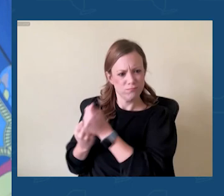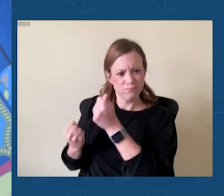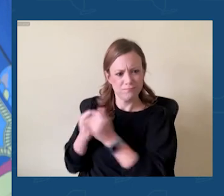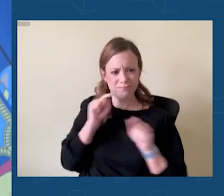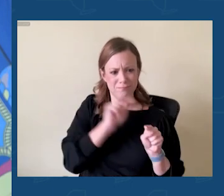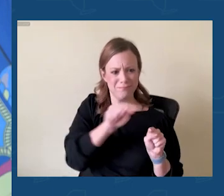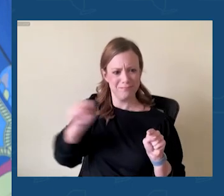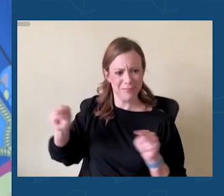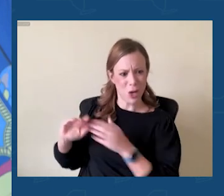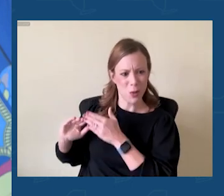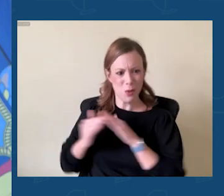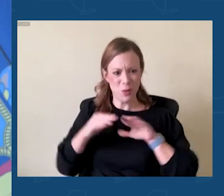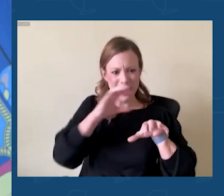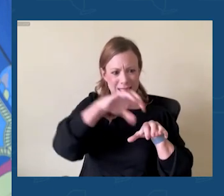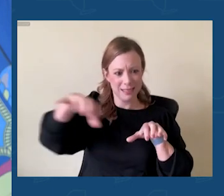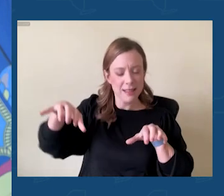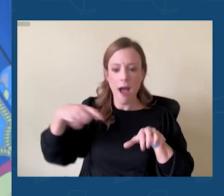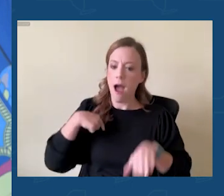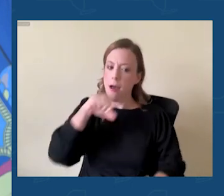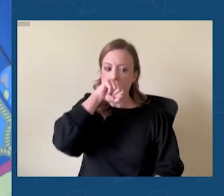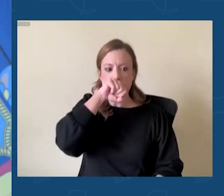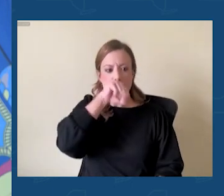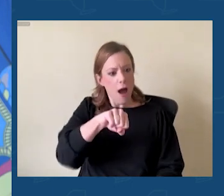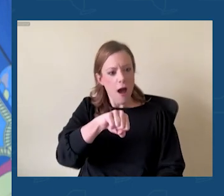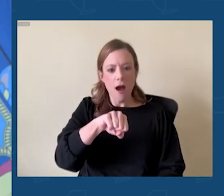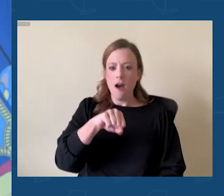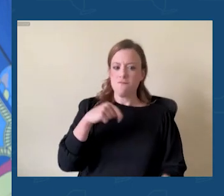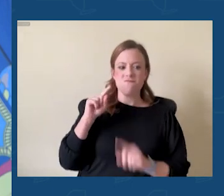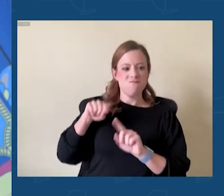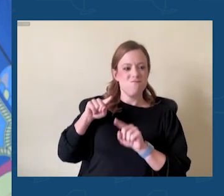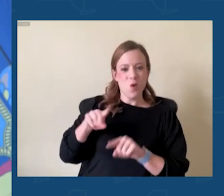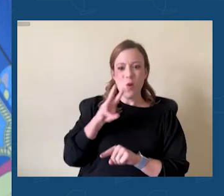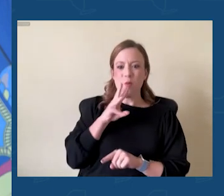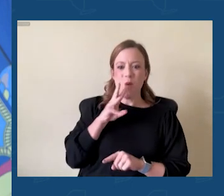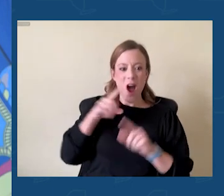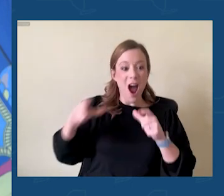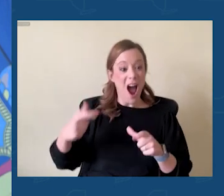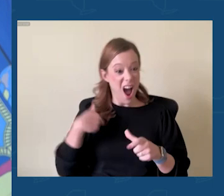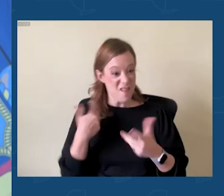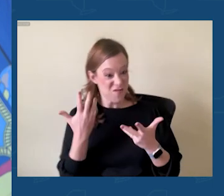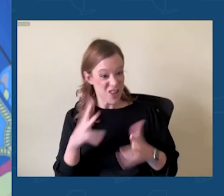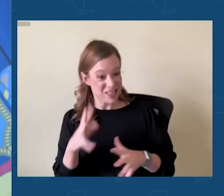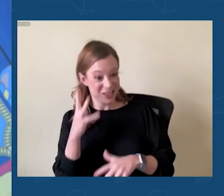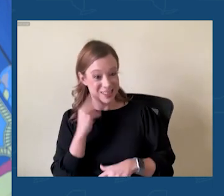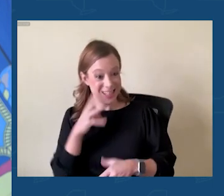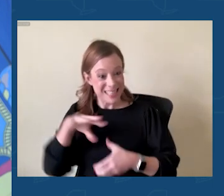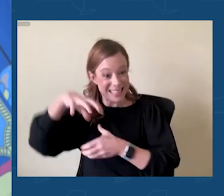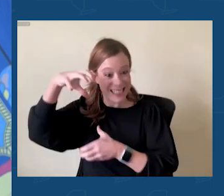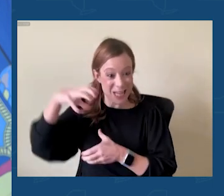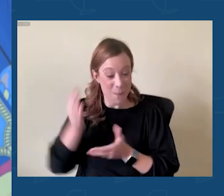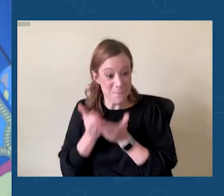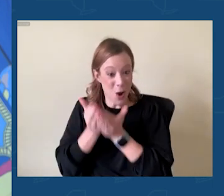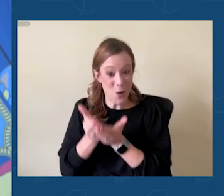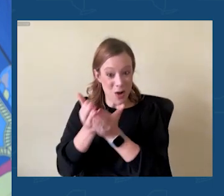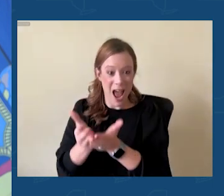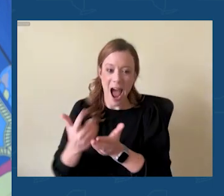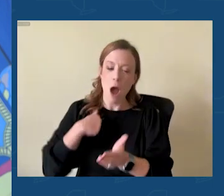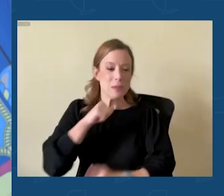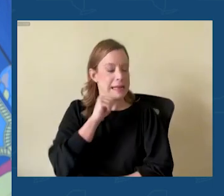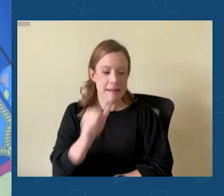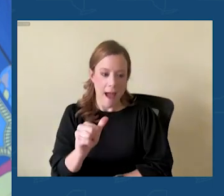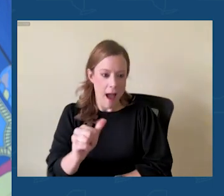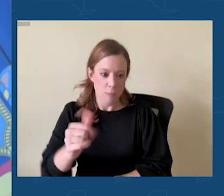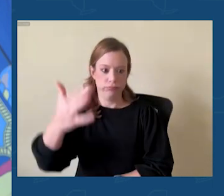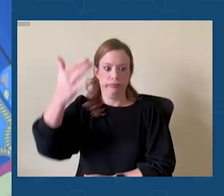I love being on the water. Anytime I can be on a boat, I've been on the steamboats. I wasn't back as far as when Thomas Jefferson was around